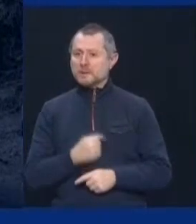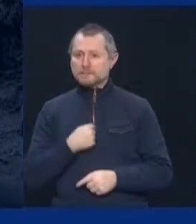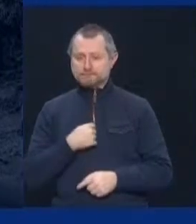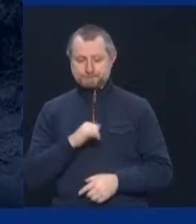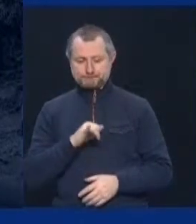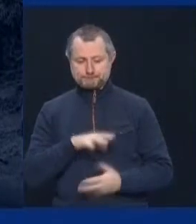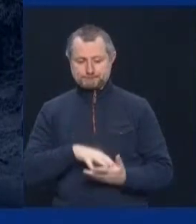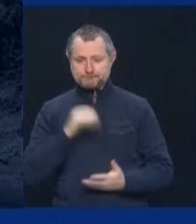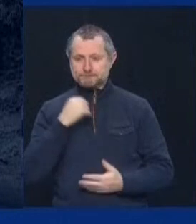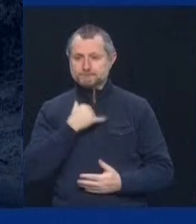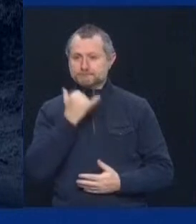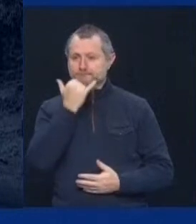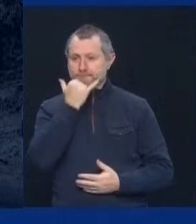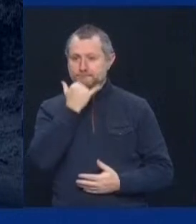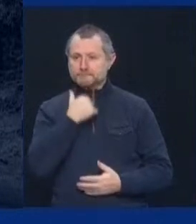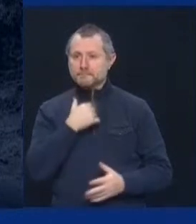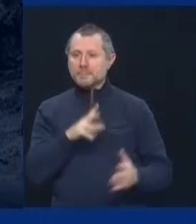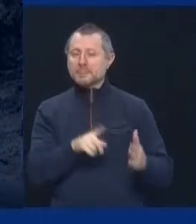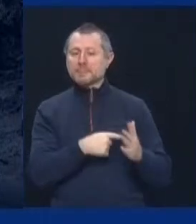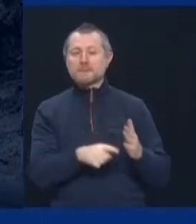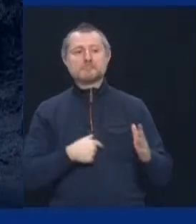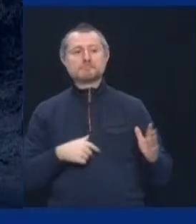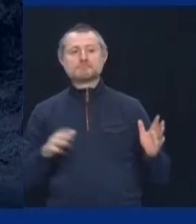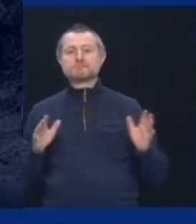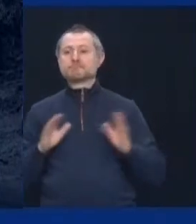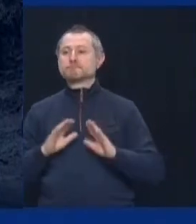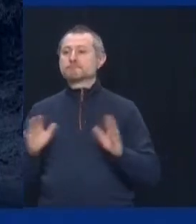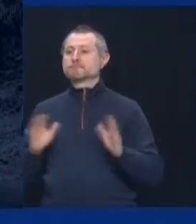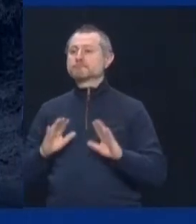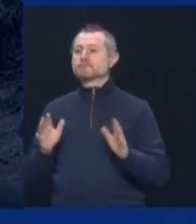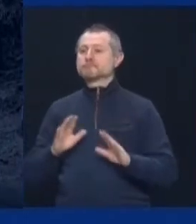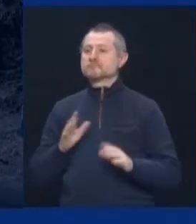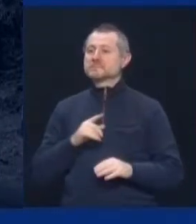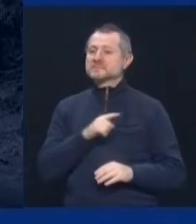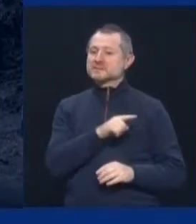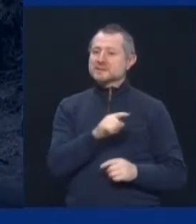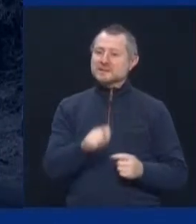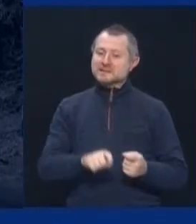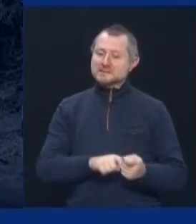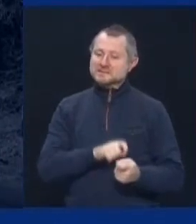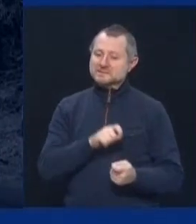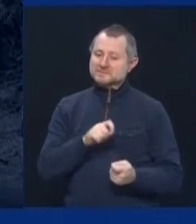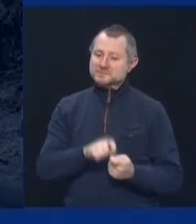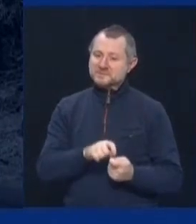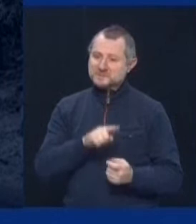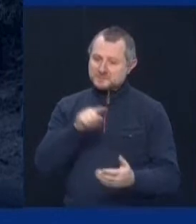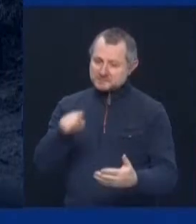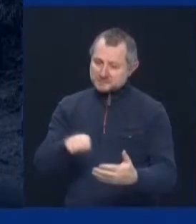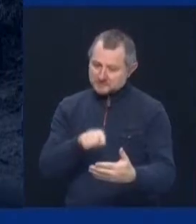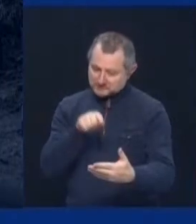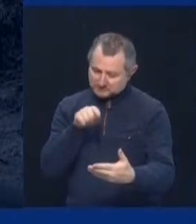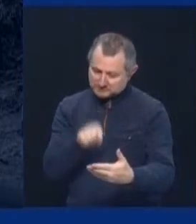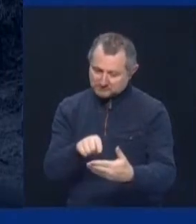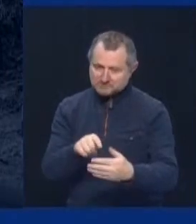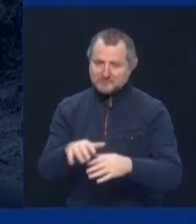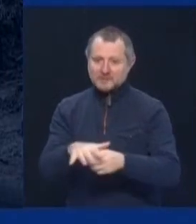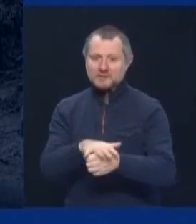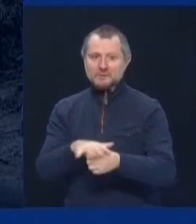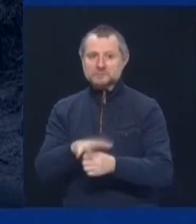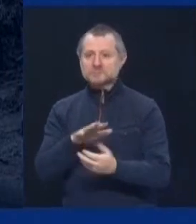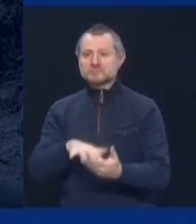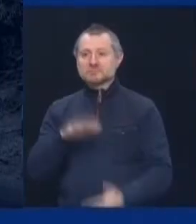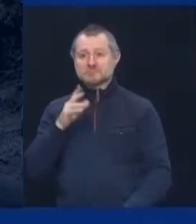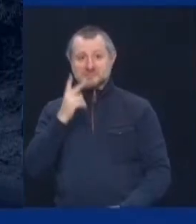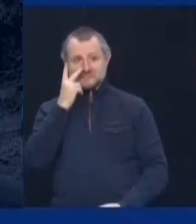and not do that. But that is a very specific forecast. So we'll wait to see how that turns out.